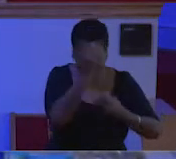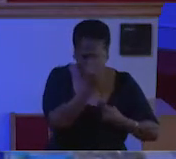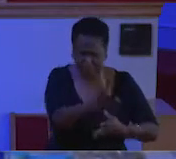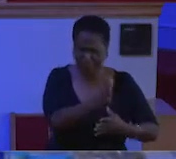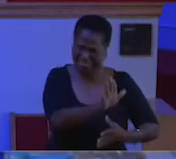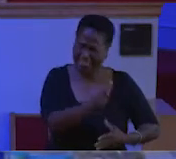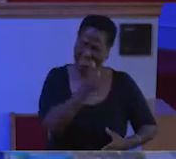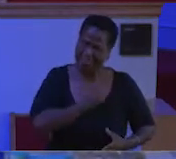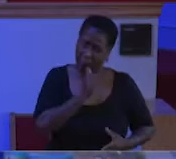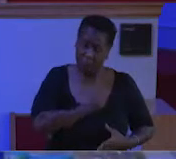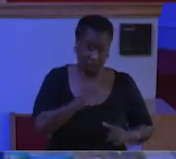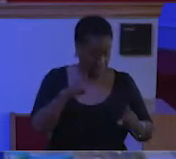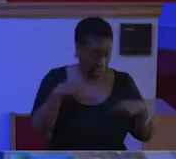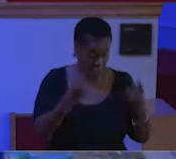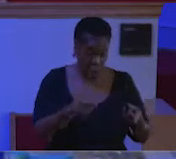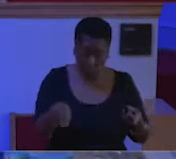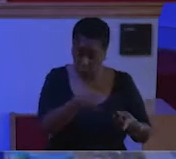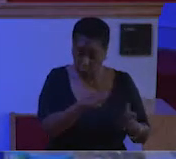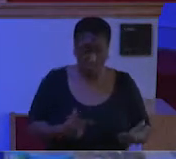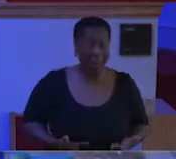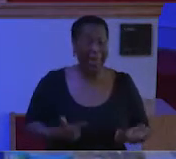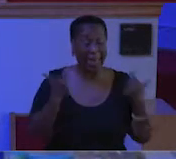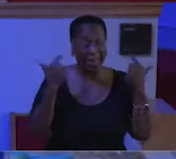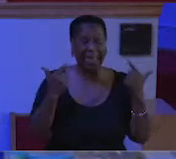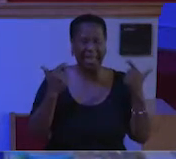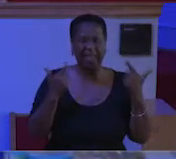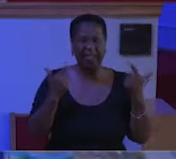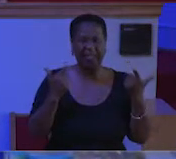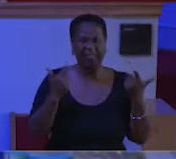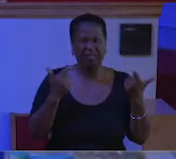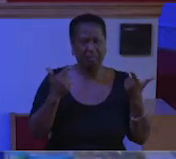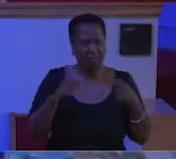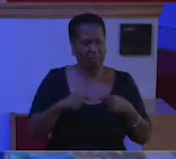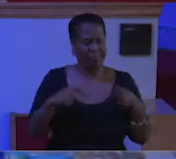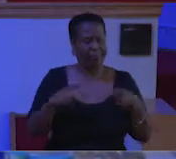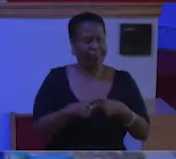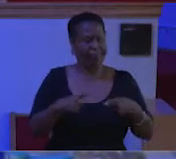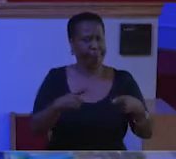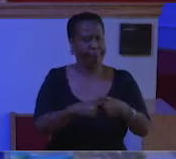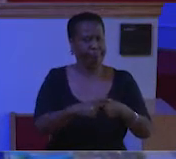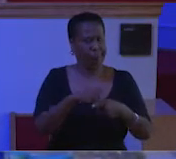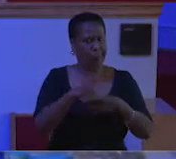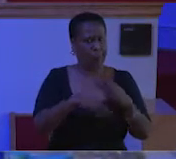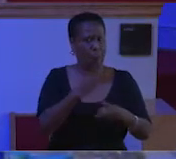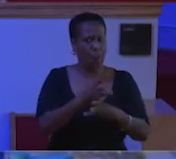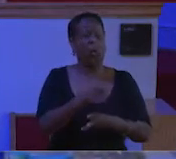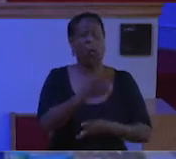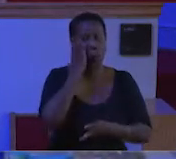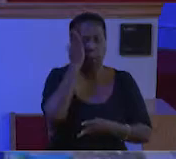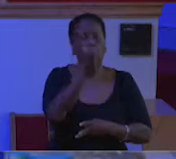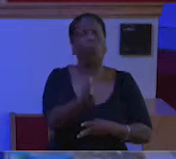them know that as long as they live counterculturally to the world, they too shall endure suffering